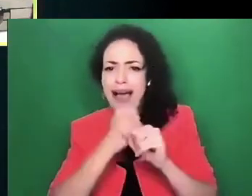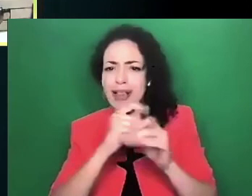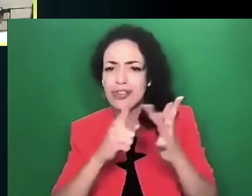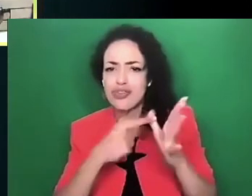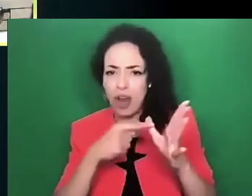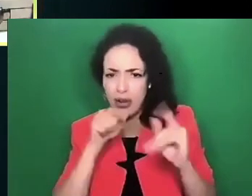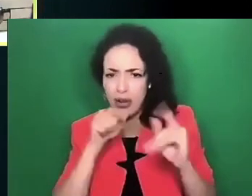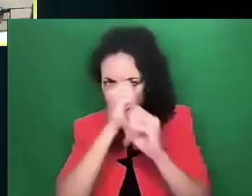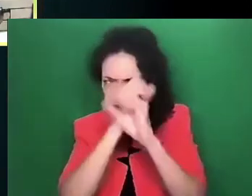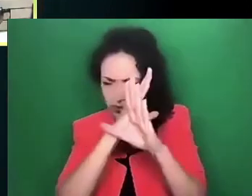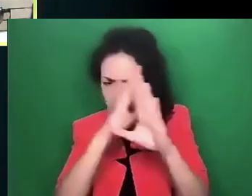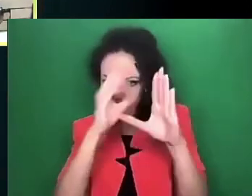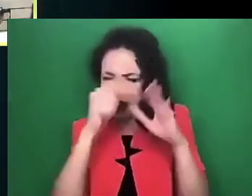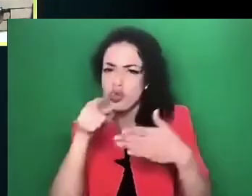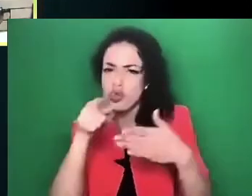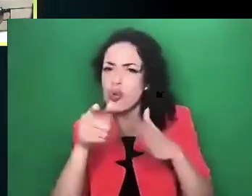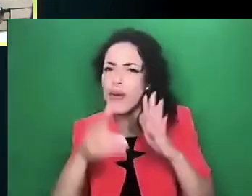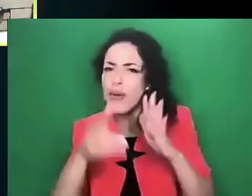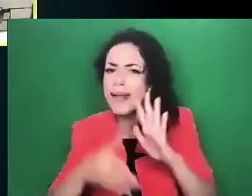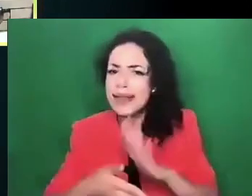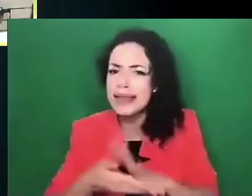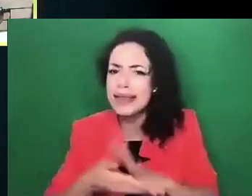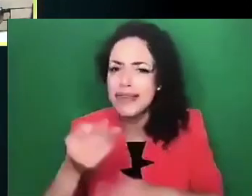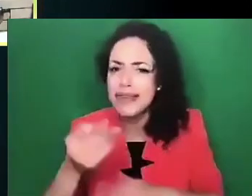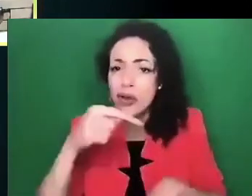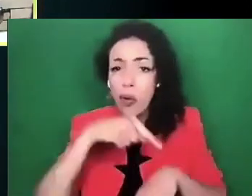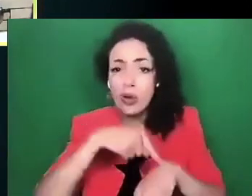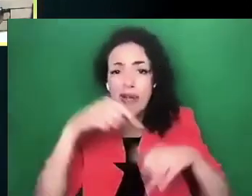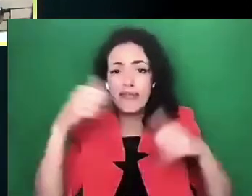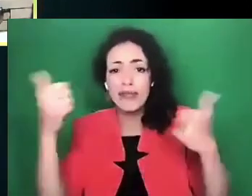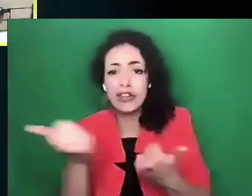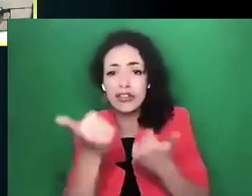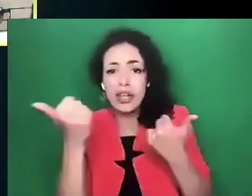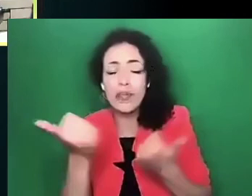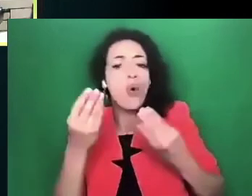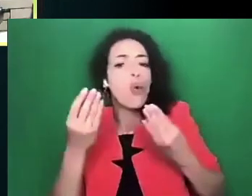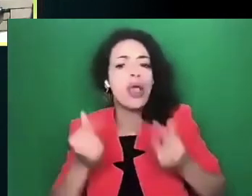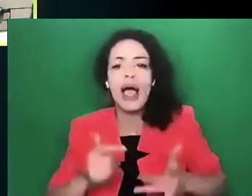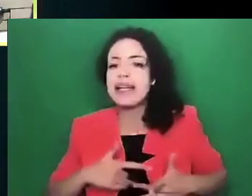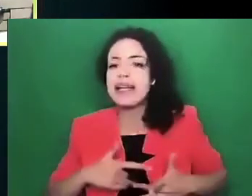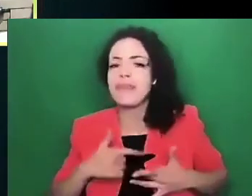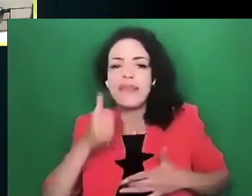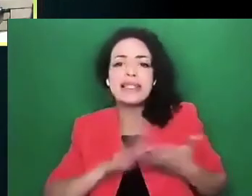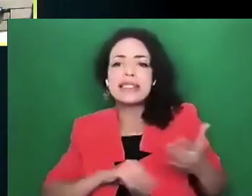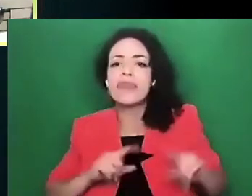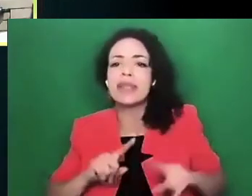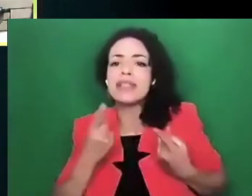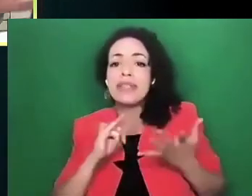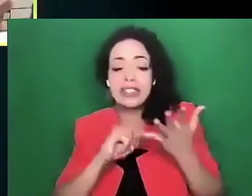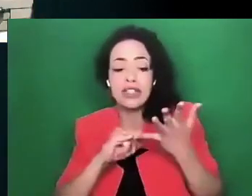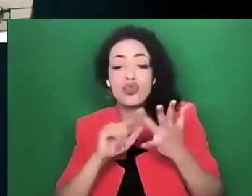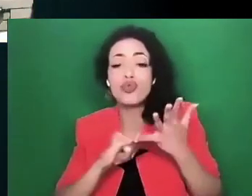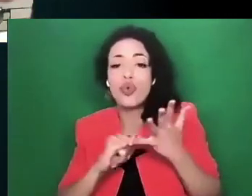are experiencing now is solastalgia, where you are alone, you're alienated within what you should know.